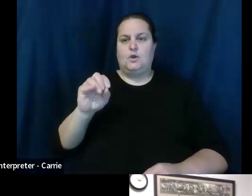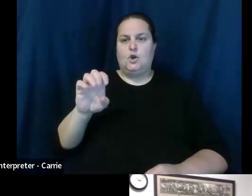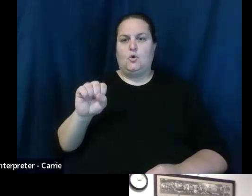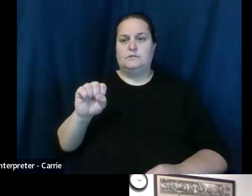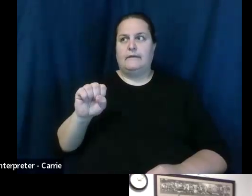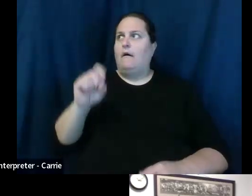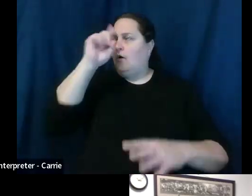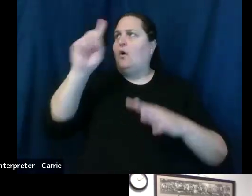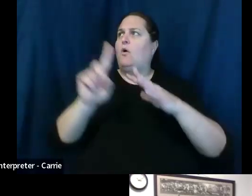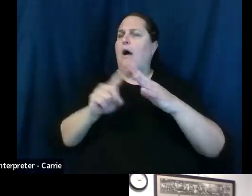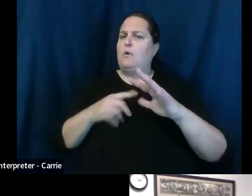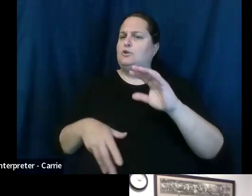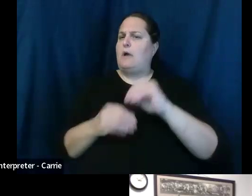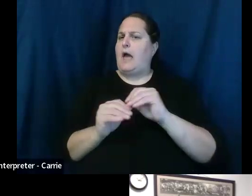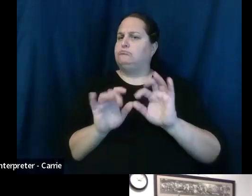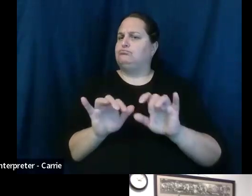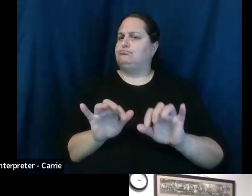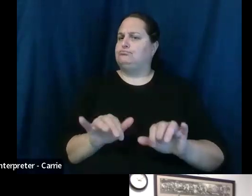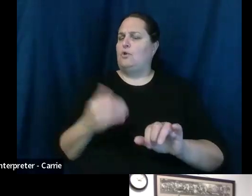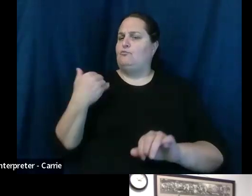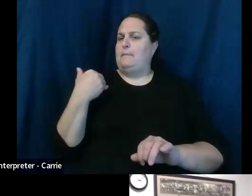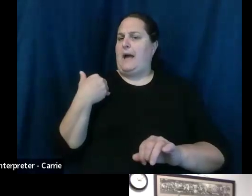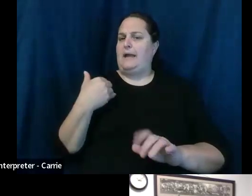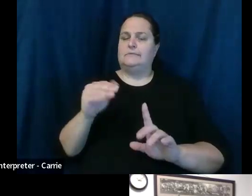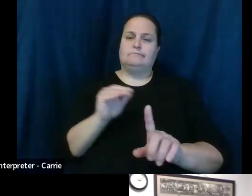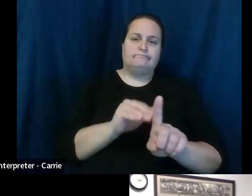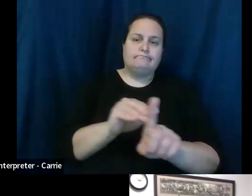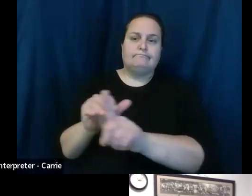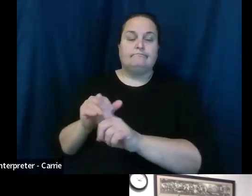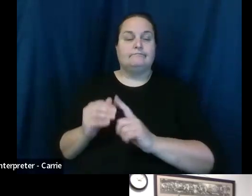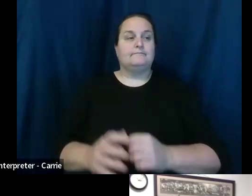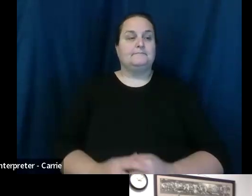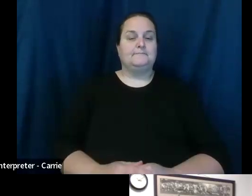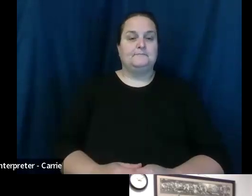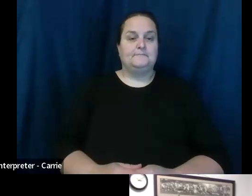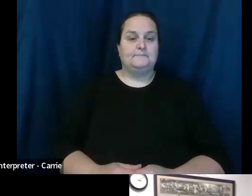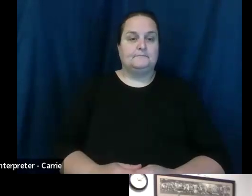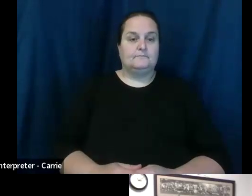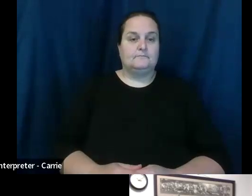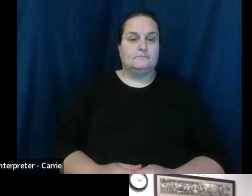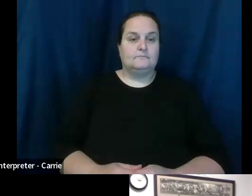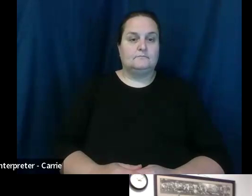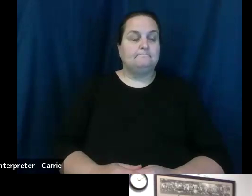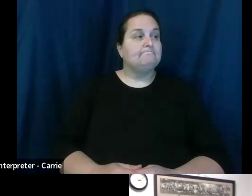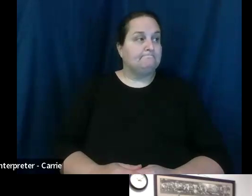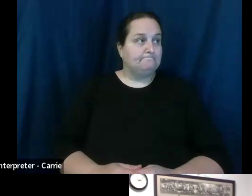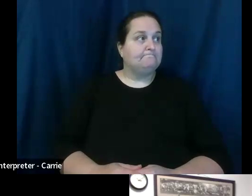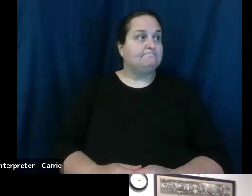I would like to make sure that that gets done, that is reminded while you're asking yourself these questions.